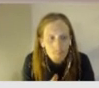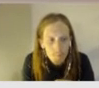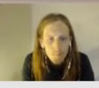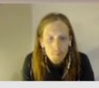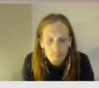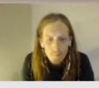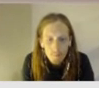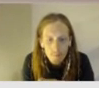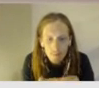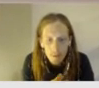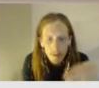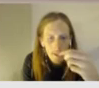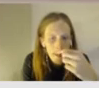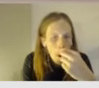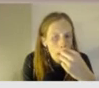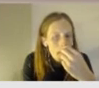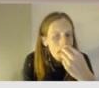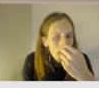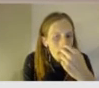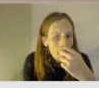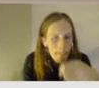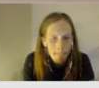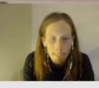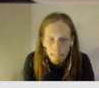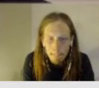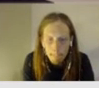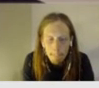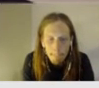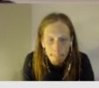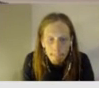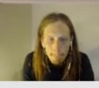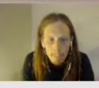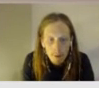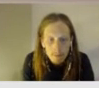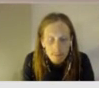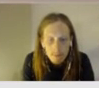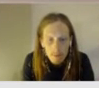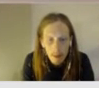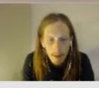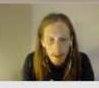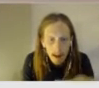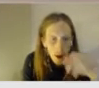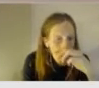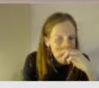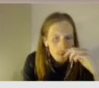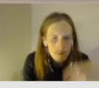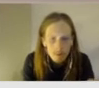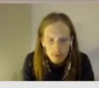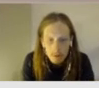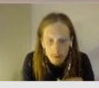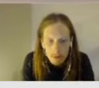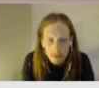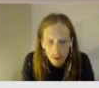but also did these amazing projects with, you know, Brooklyn gangs and the East 100th Street in New